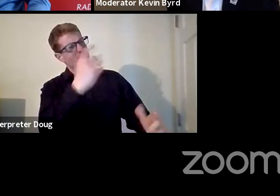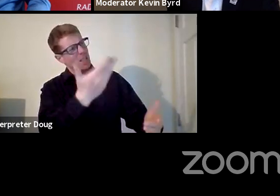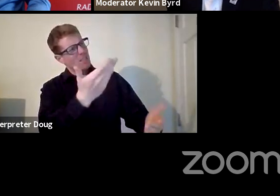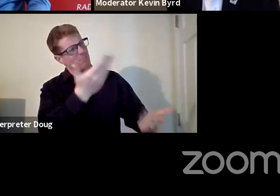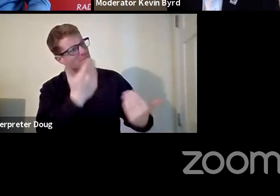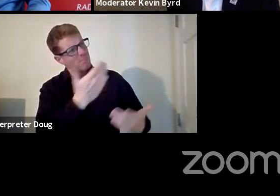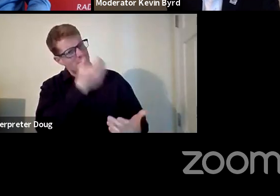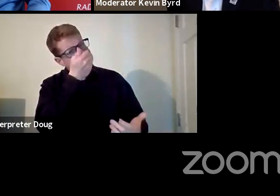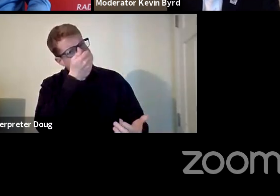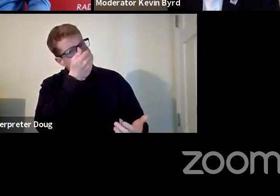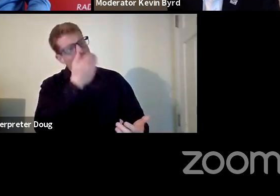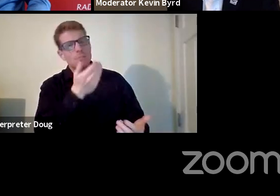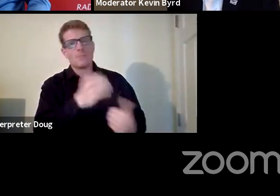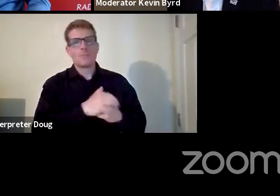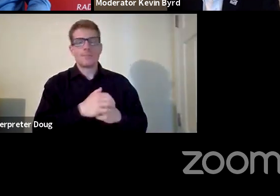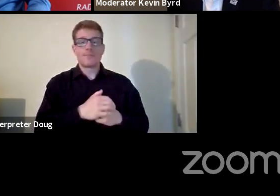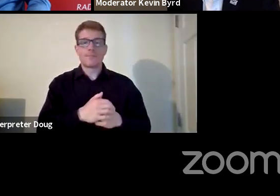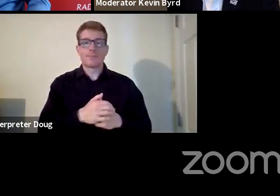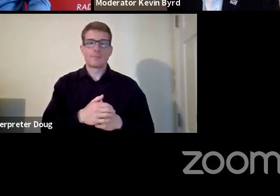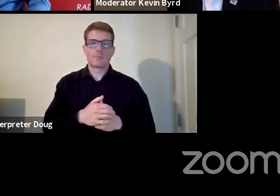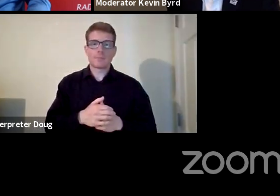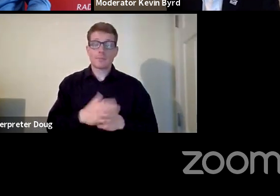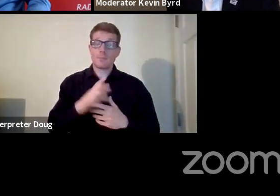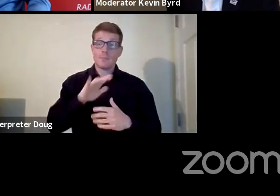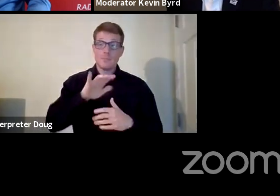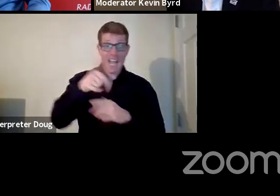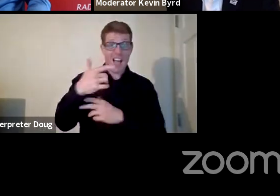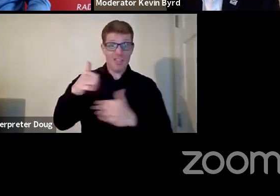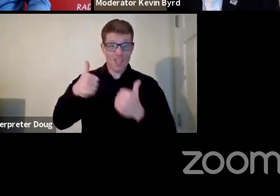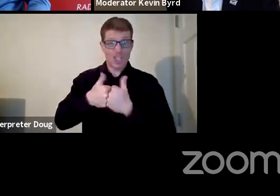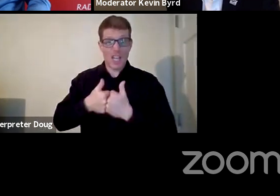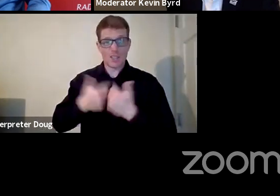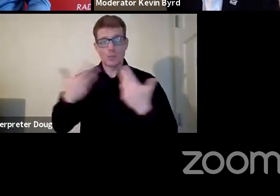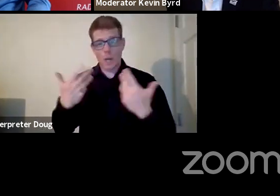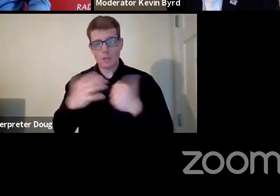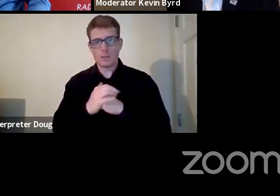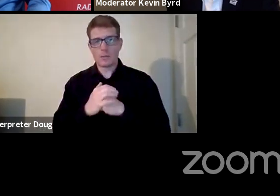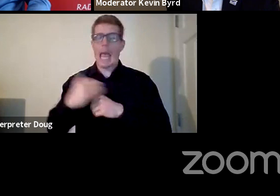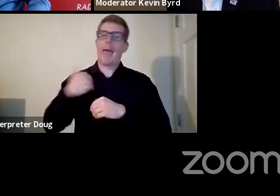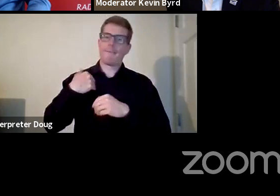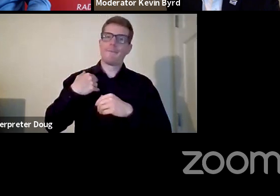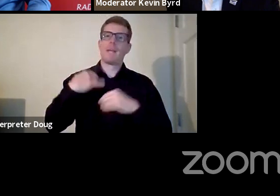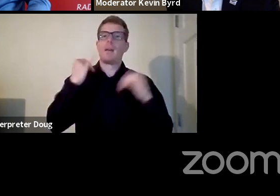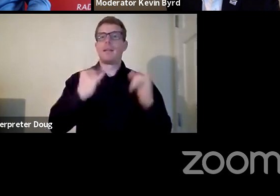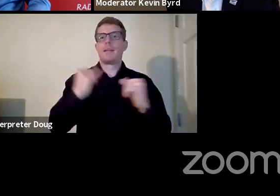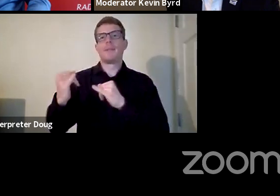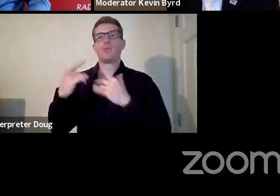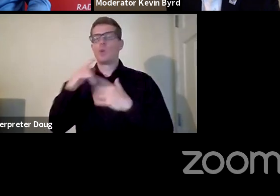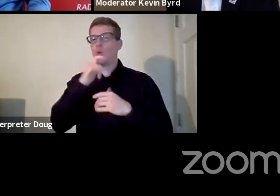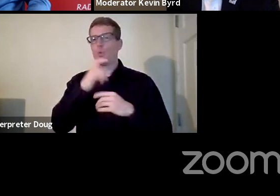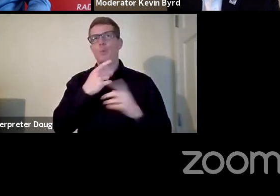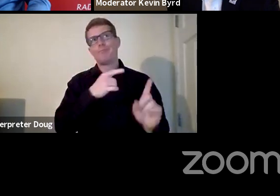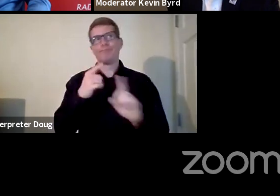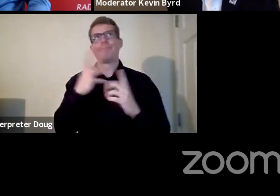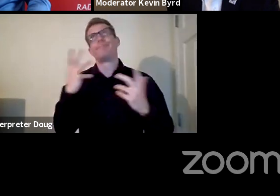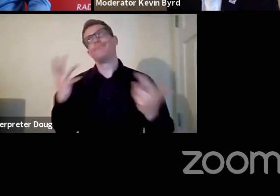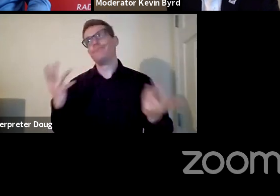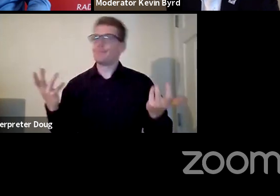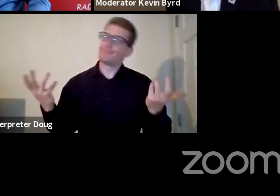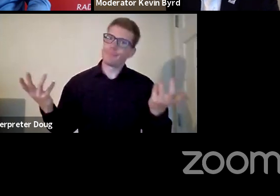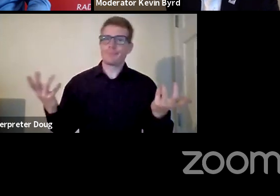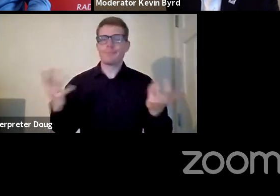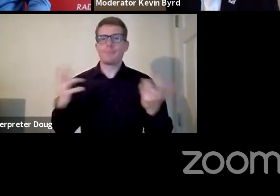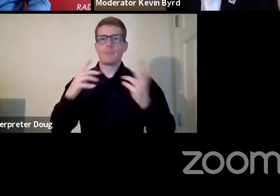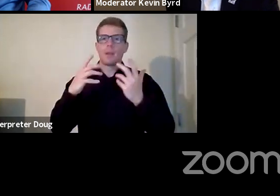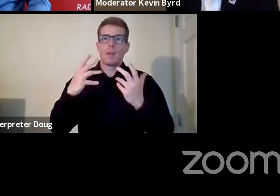covering? Now, the other challenge there that we're dealing with is that there are individuals that for various reasons cannot use a